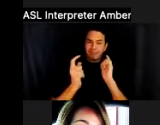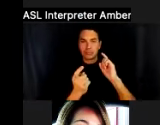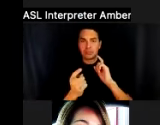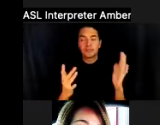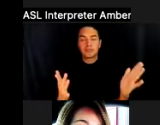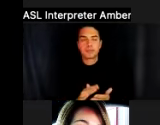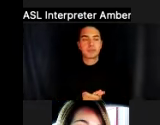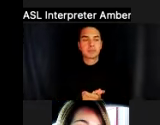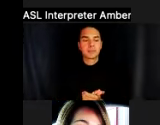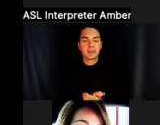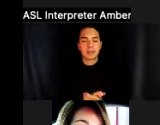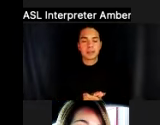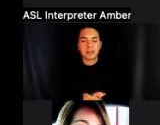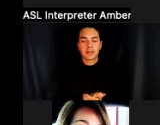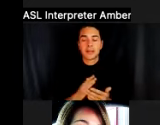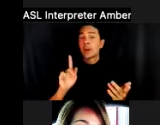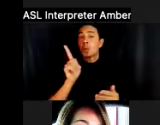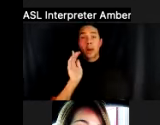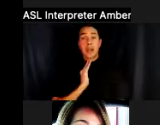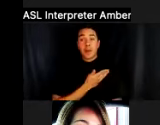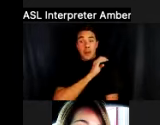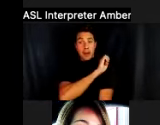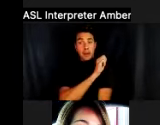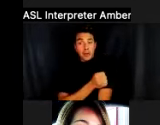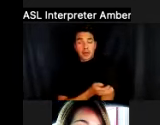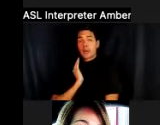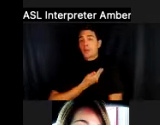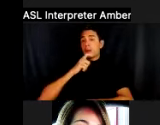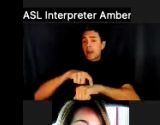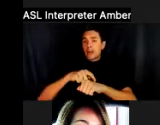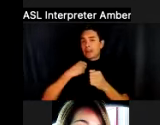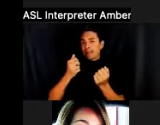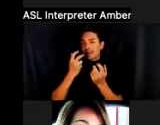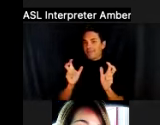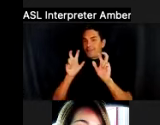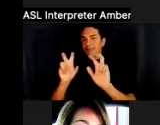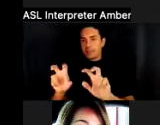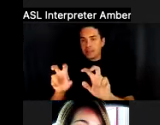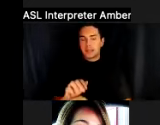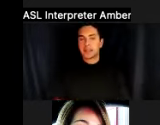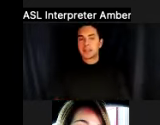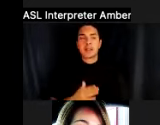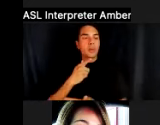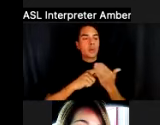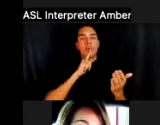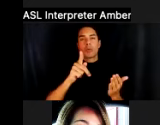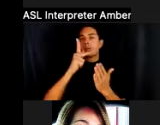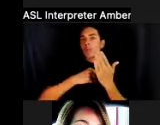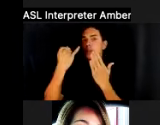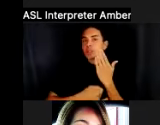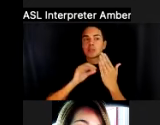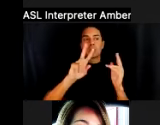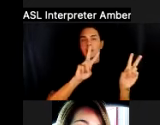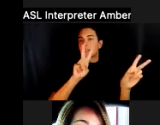get to decide sort of where we put our energy and our time and what are the projects or the